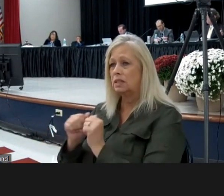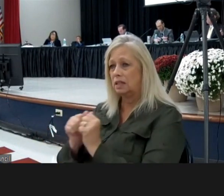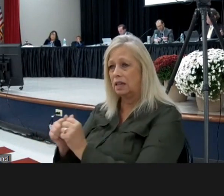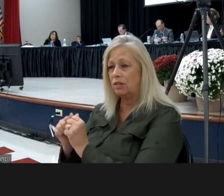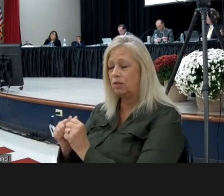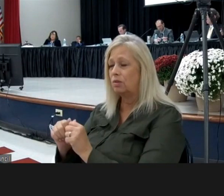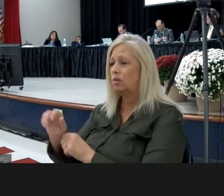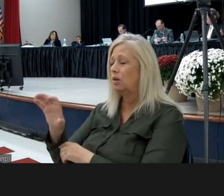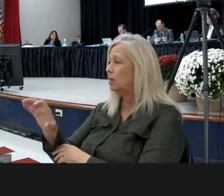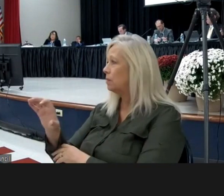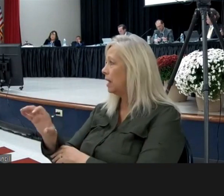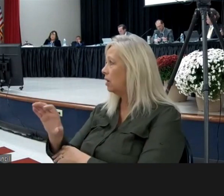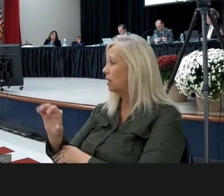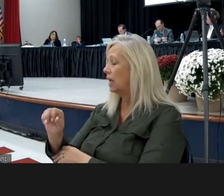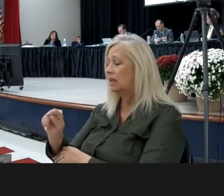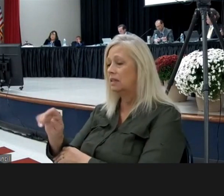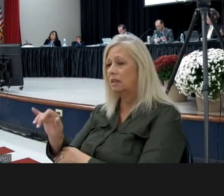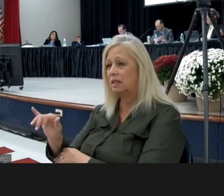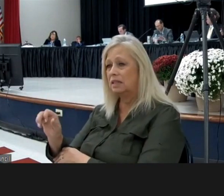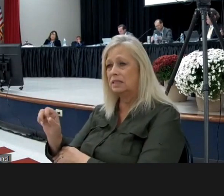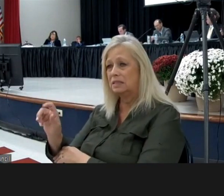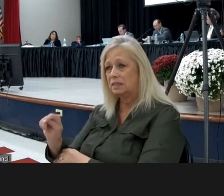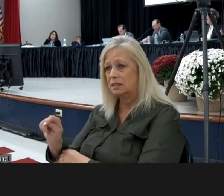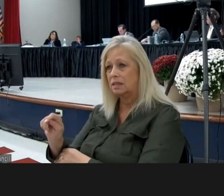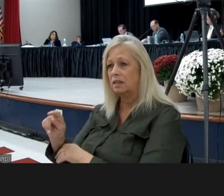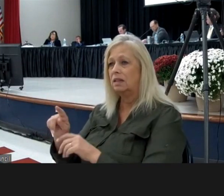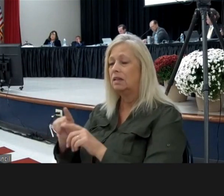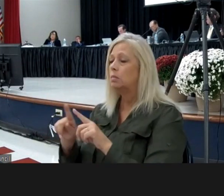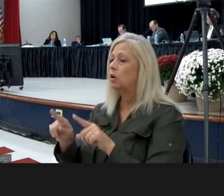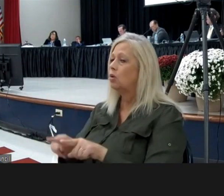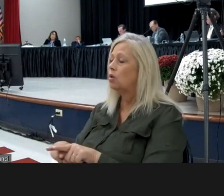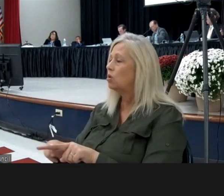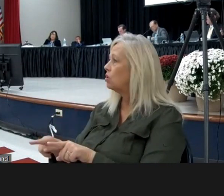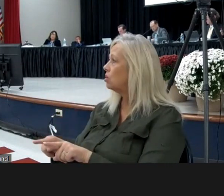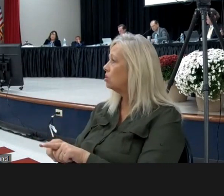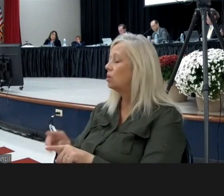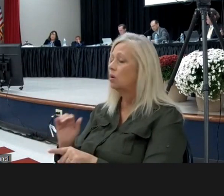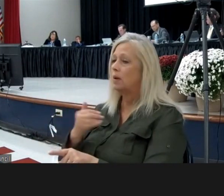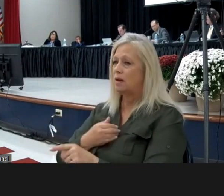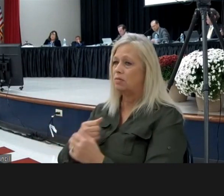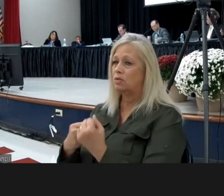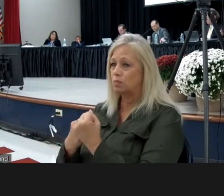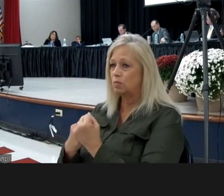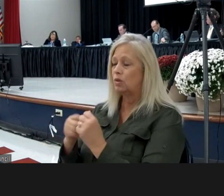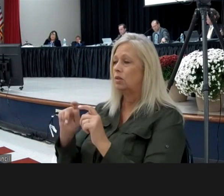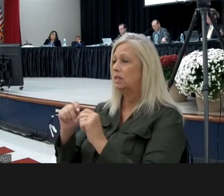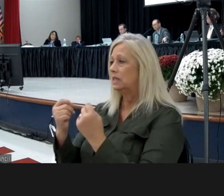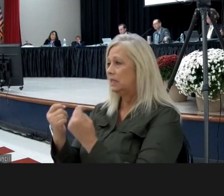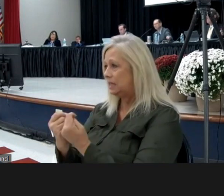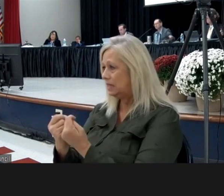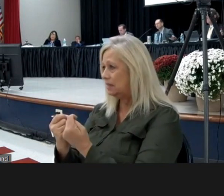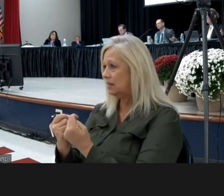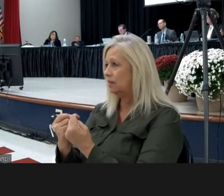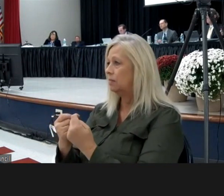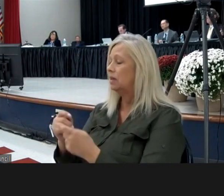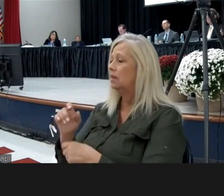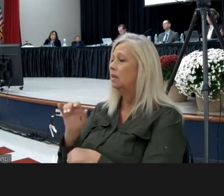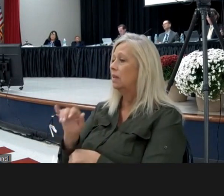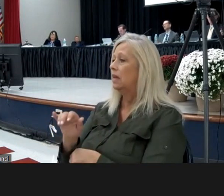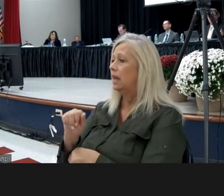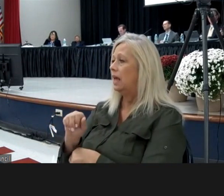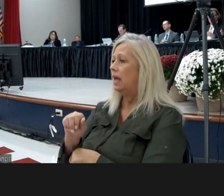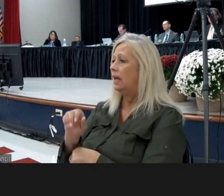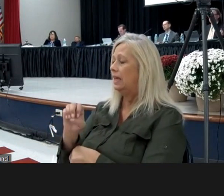and Catalyst, but also that extends to our contractual support at AECom in Austin.